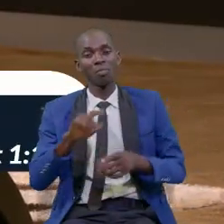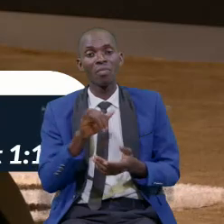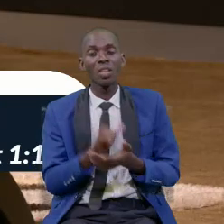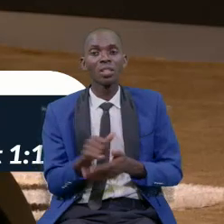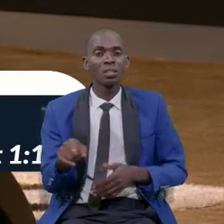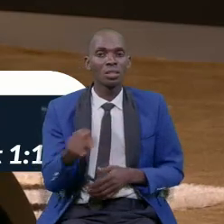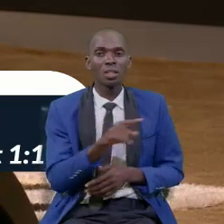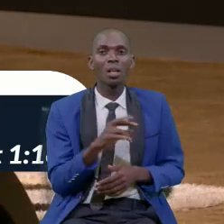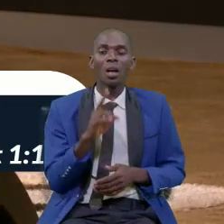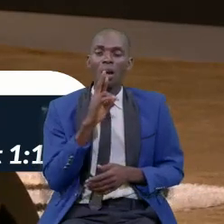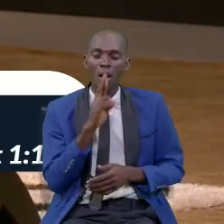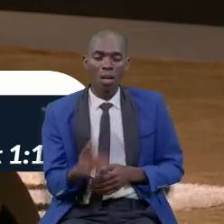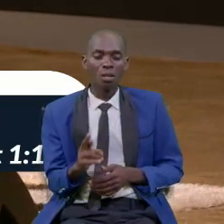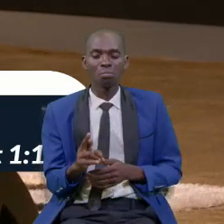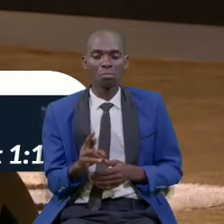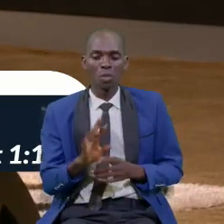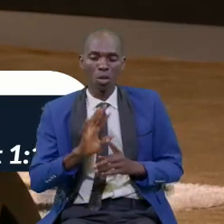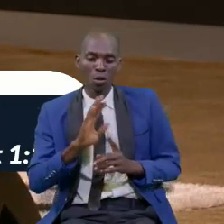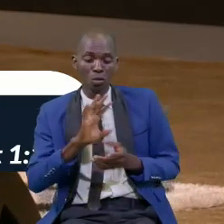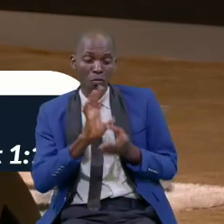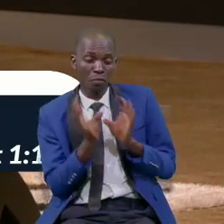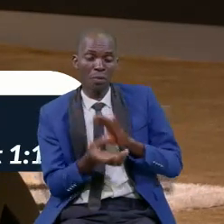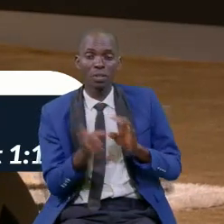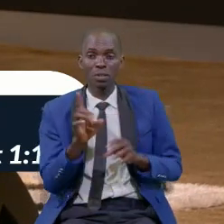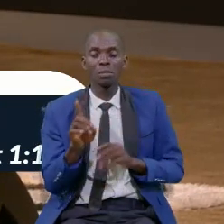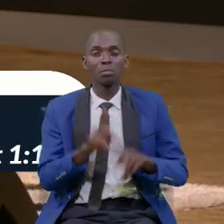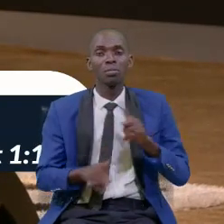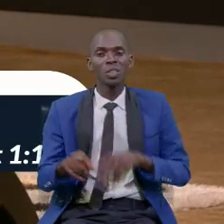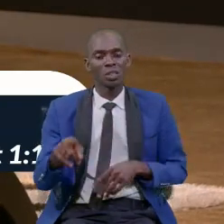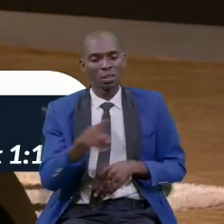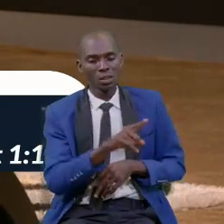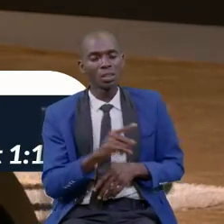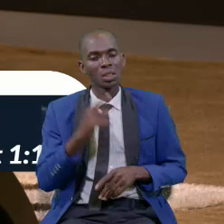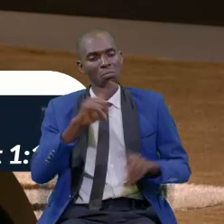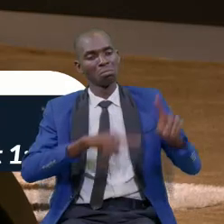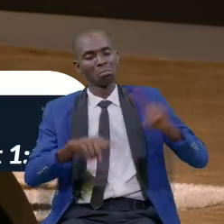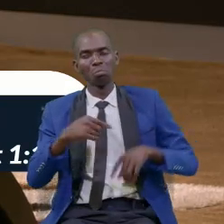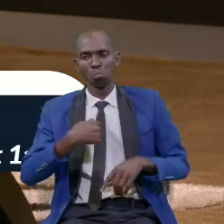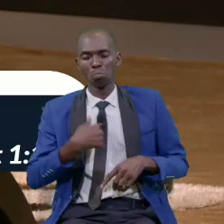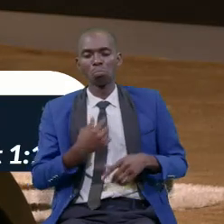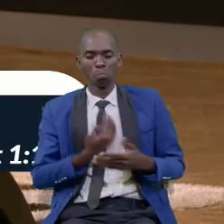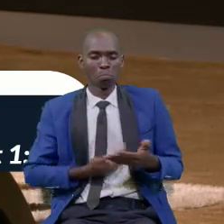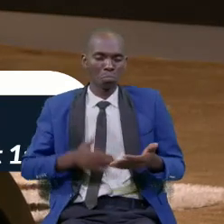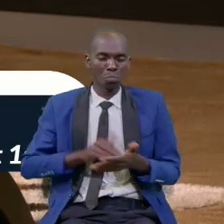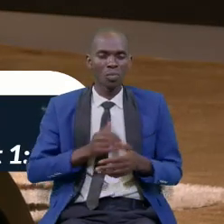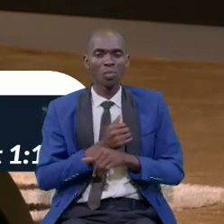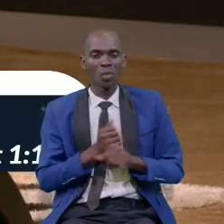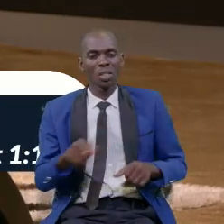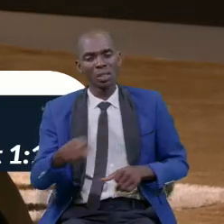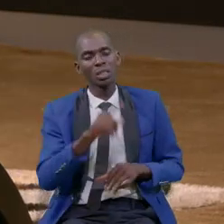are converts to Christ. They profess that they are born again. They profess that they know